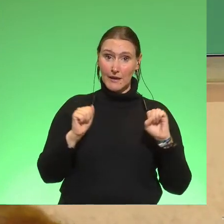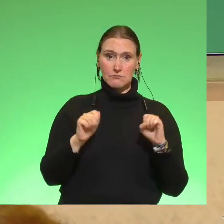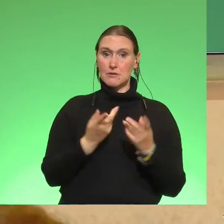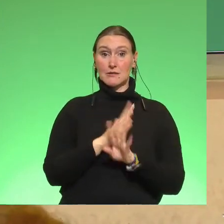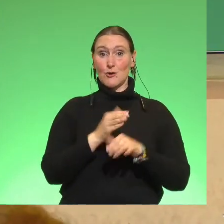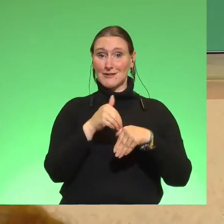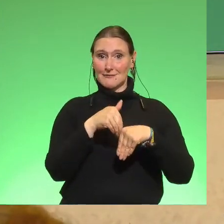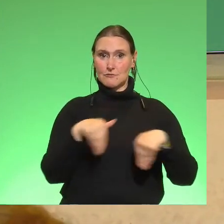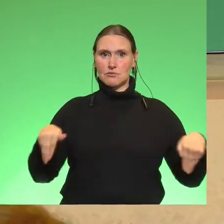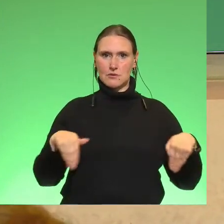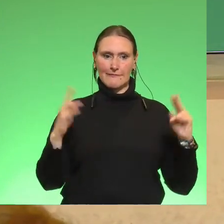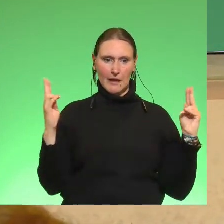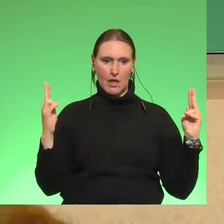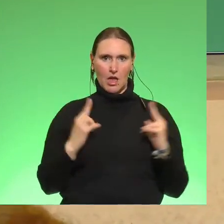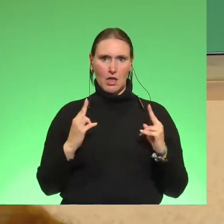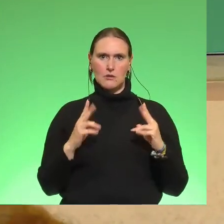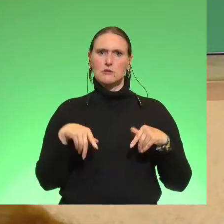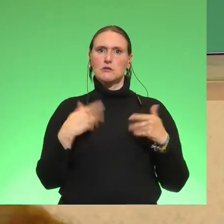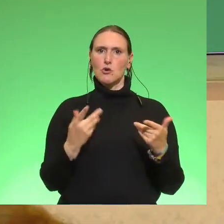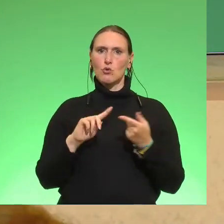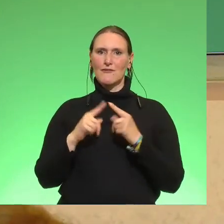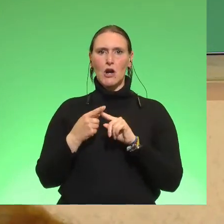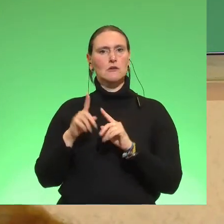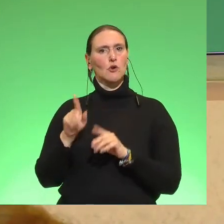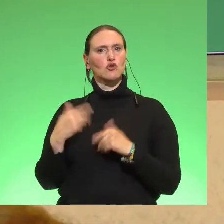be a friend among loved ones,